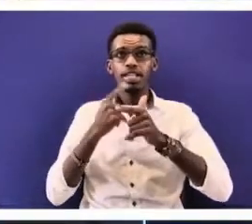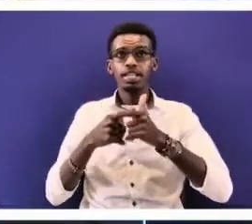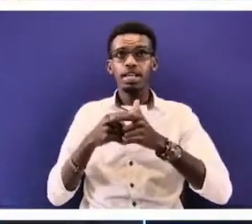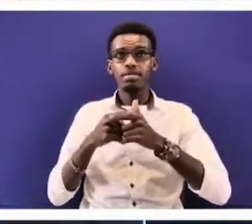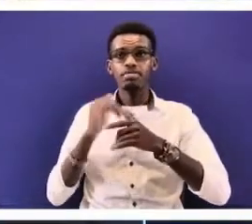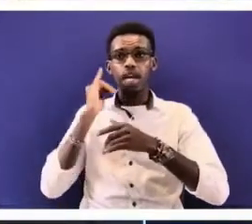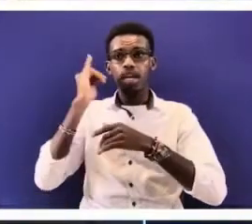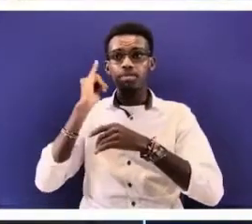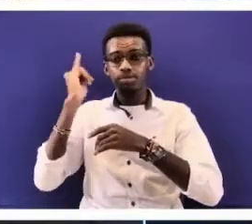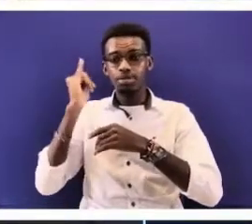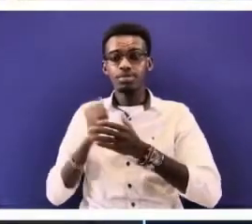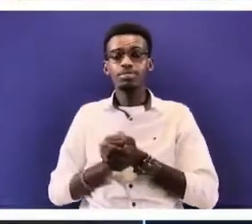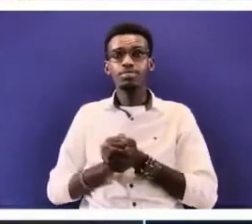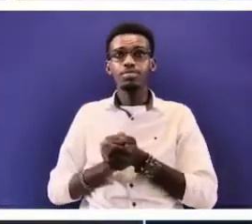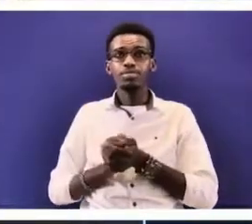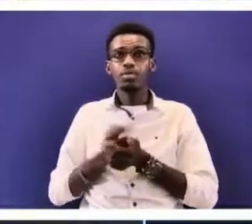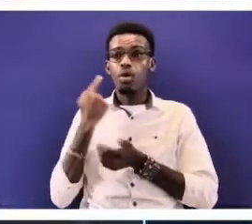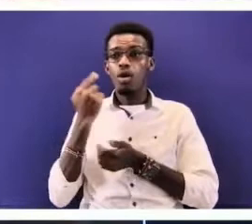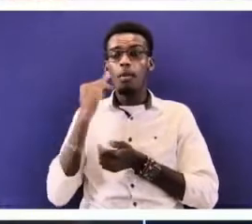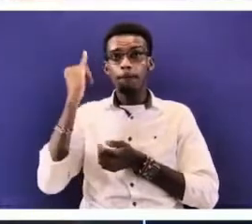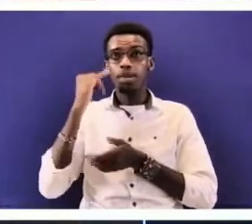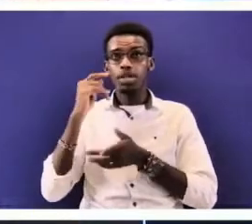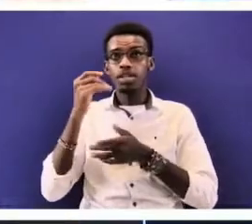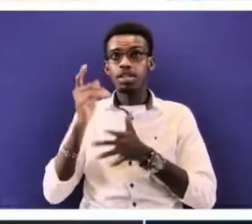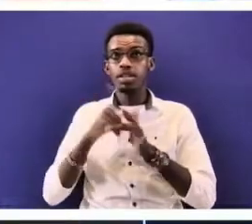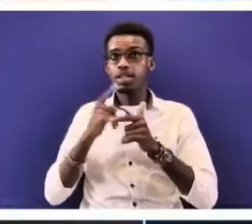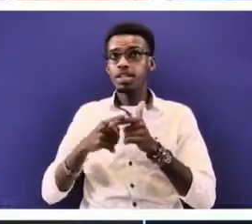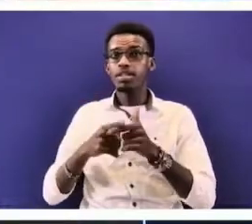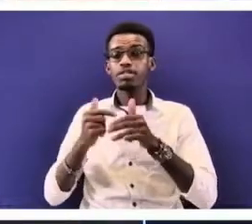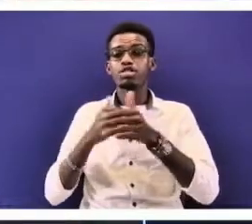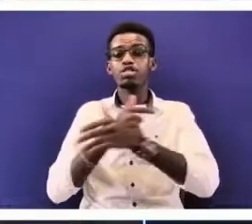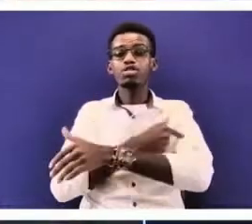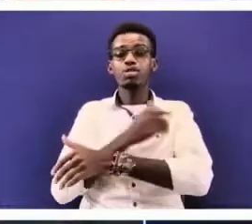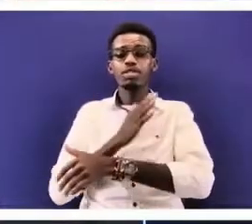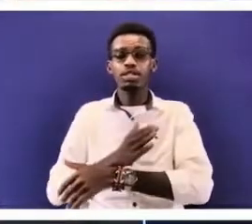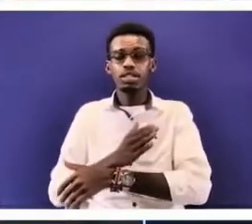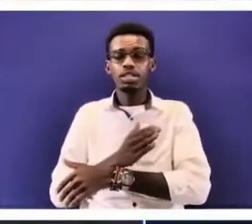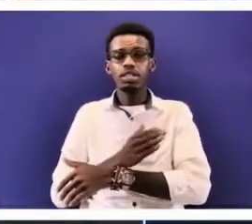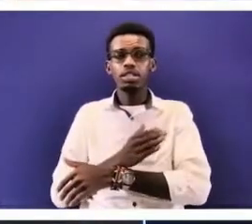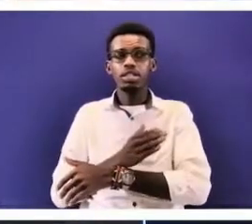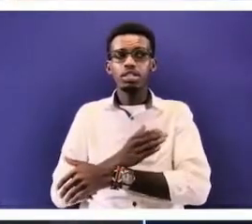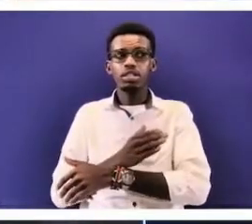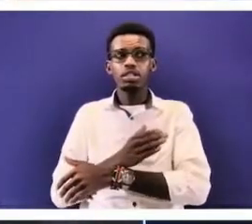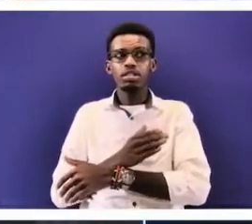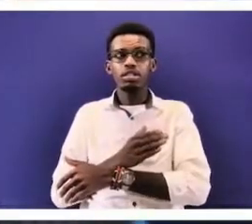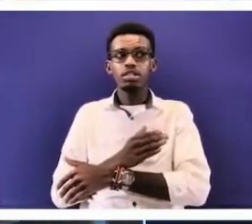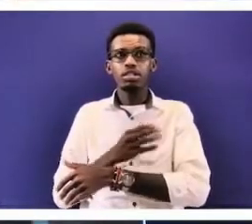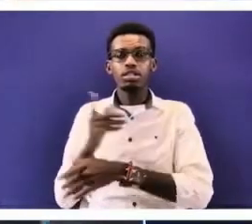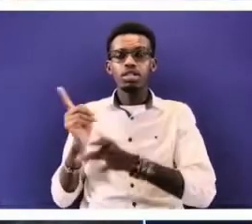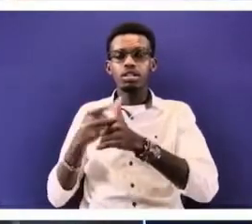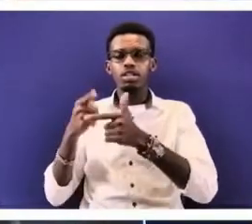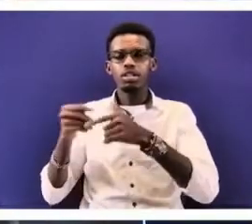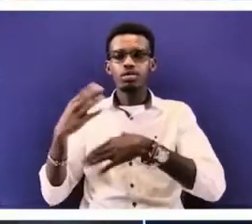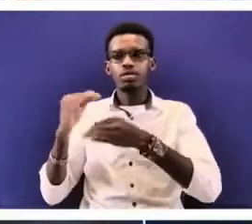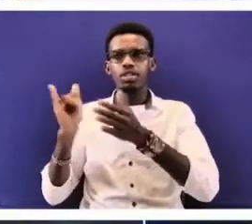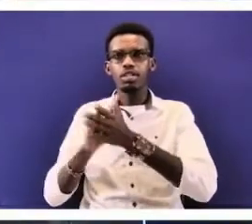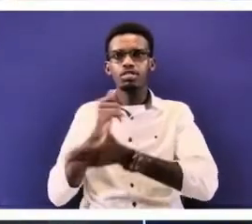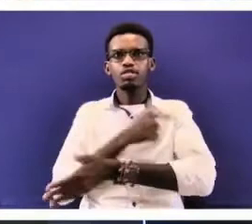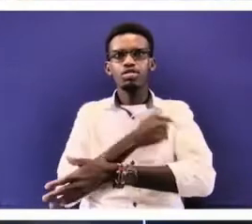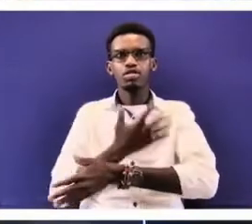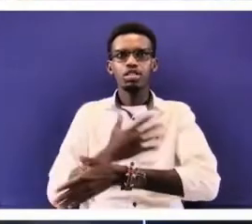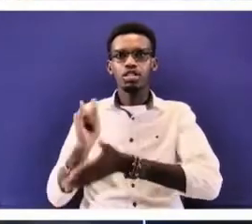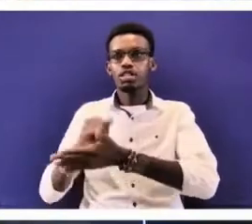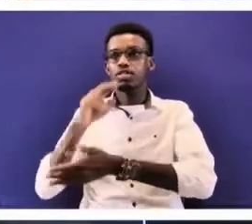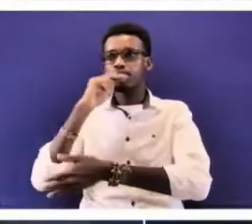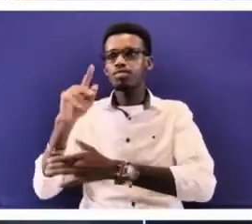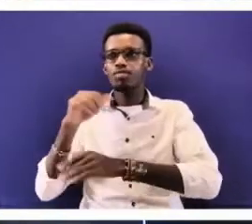Imagine, just imagine if you were a medical doctor and you went into that doctor to tell him or her about